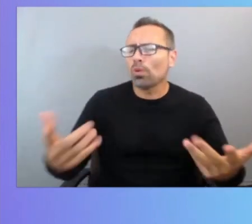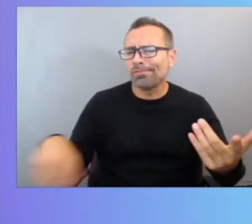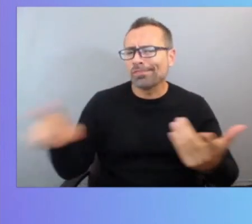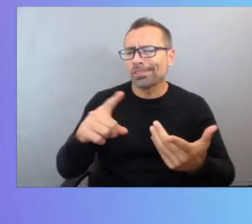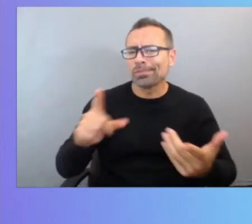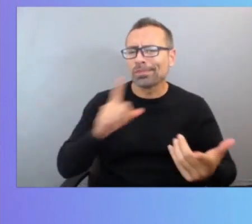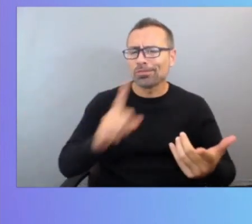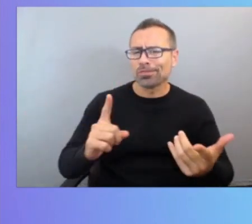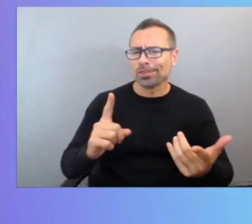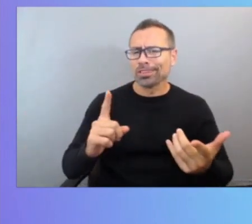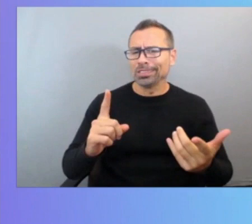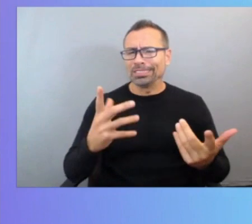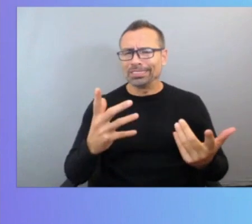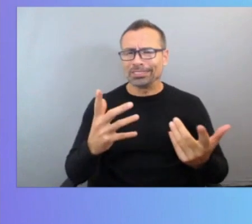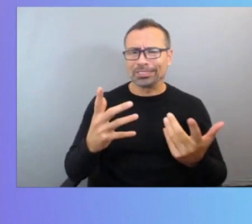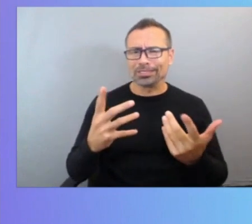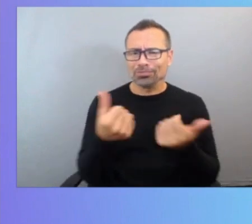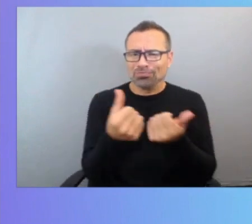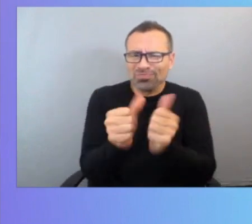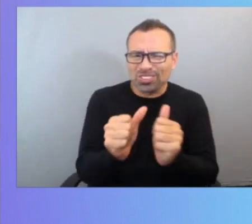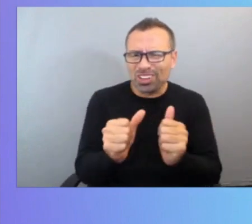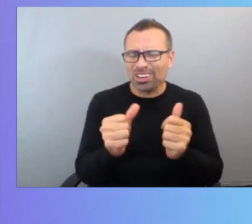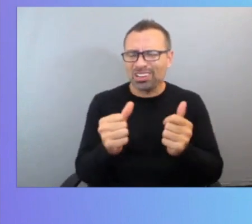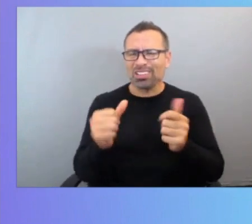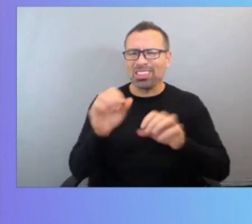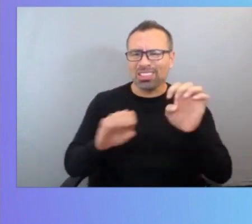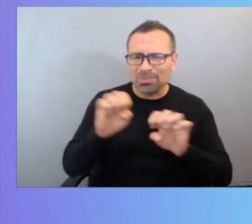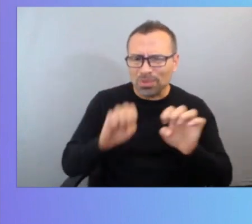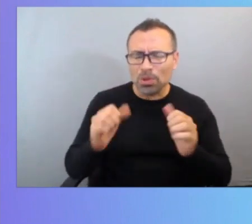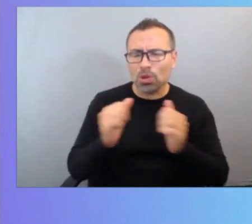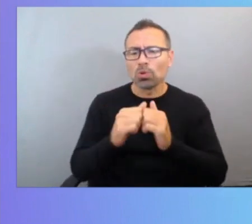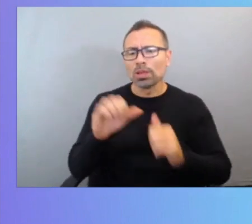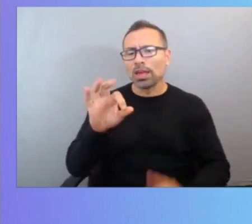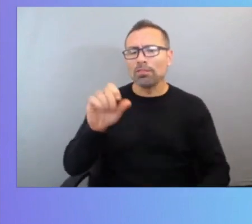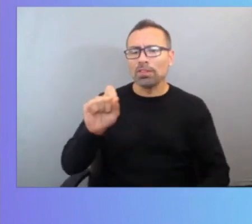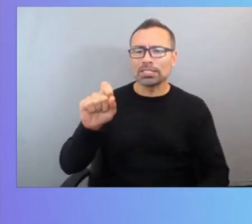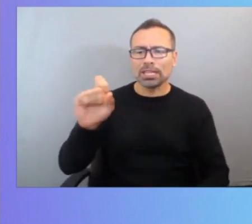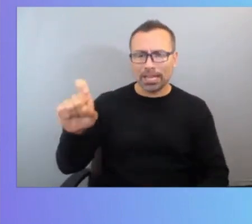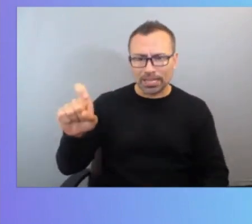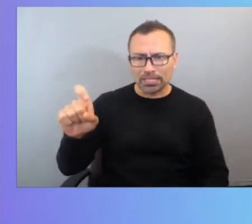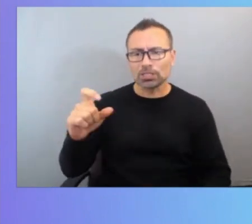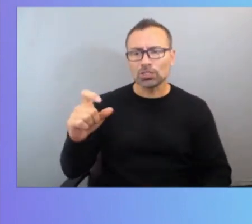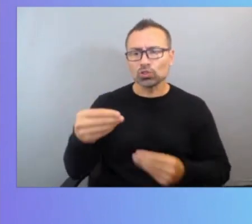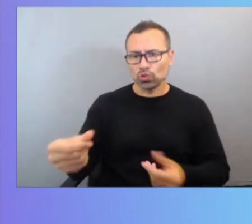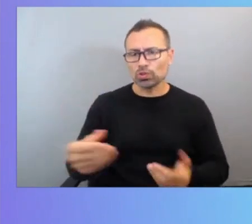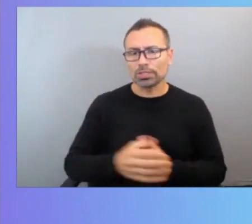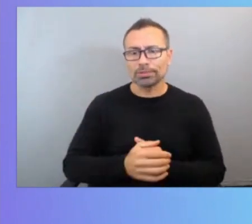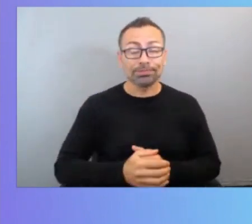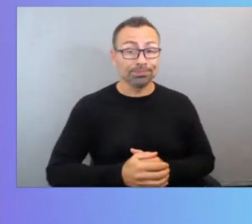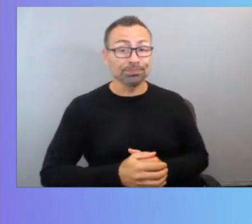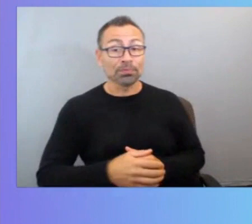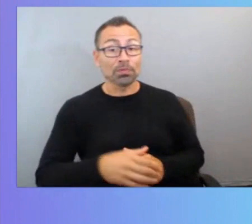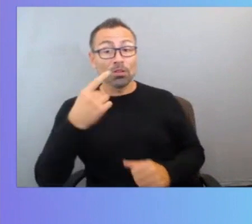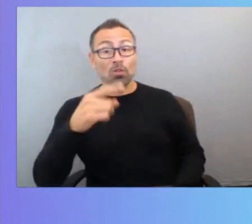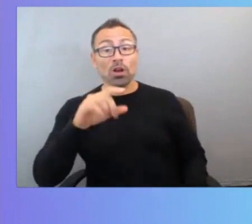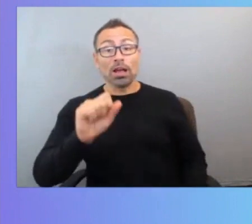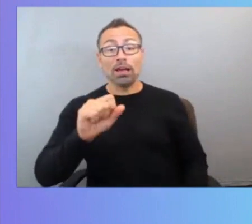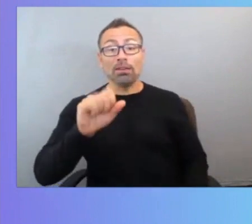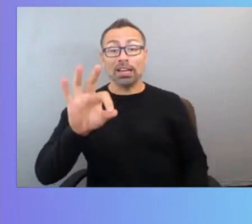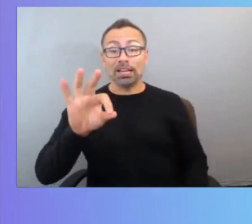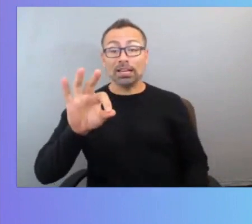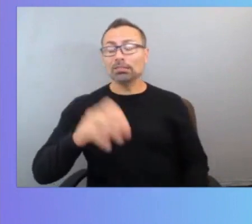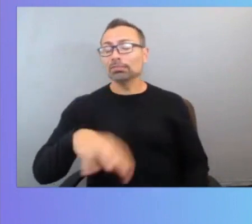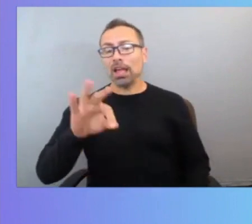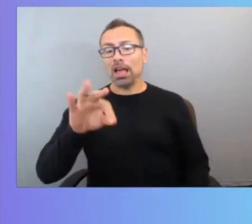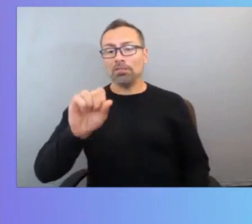into the weeds a bit and try out an FSXN solution? Absolutely. And see if it's worth it for them. For FSXN, you can take that for a